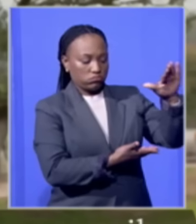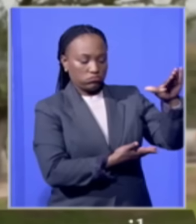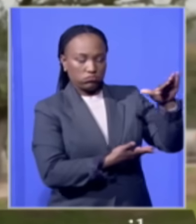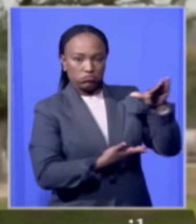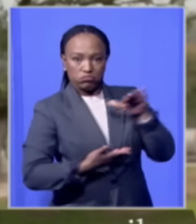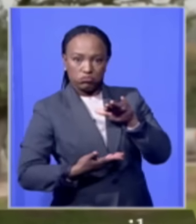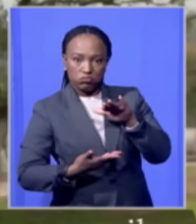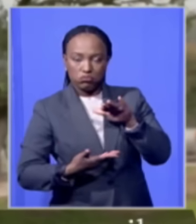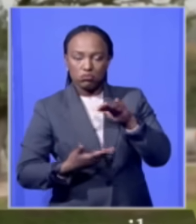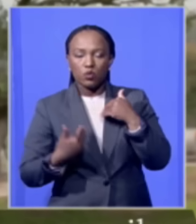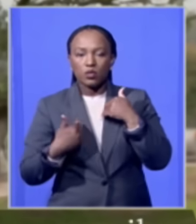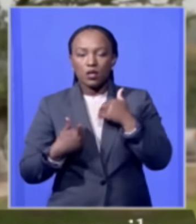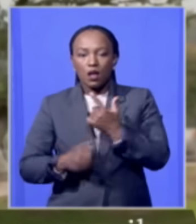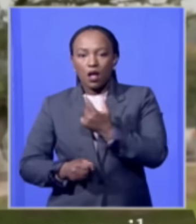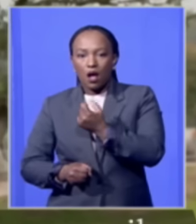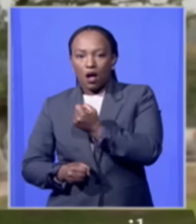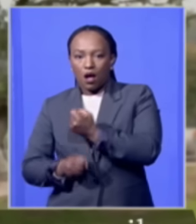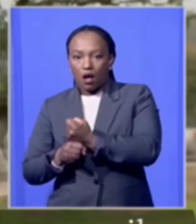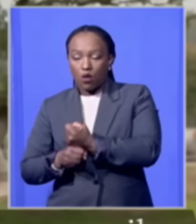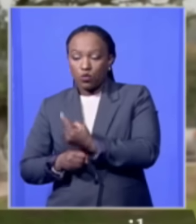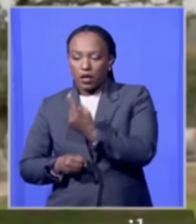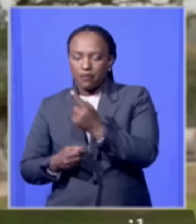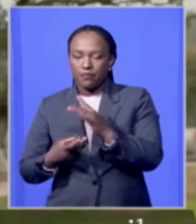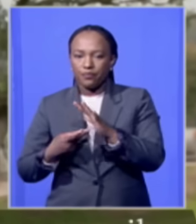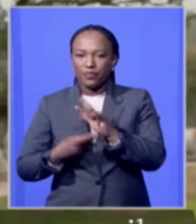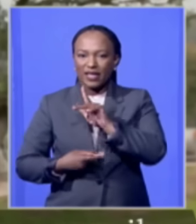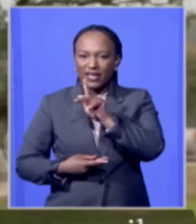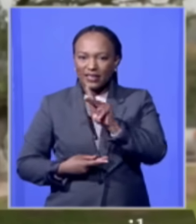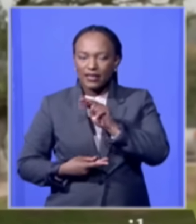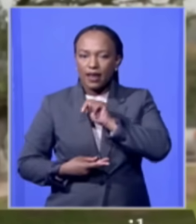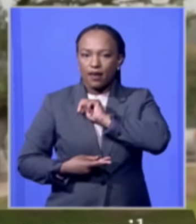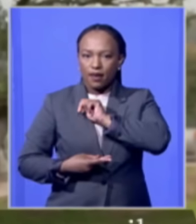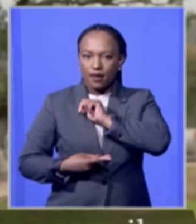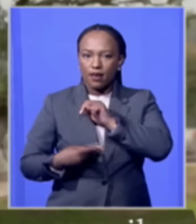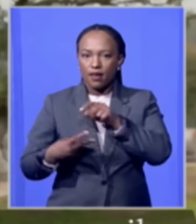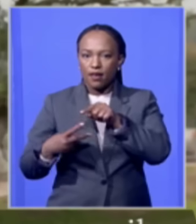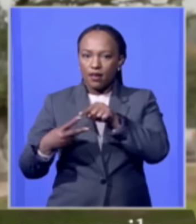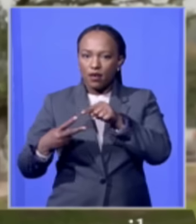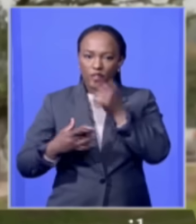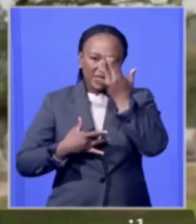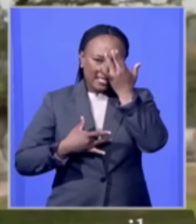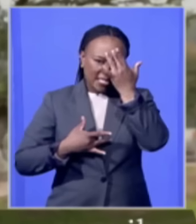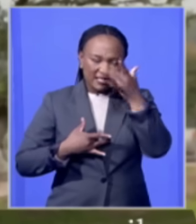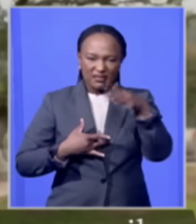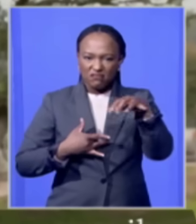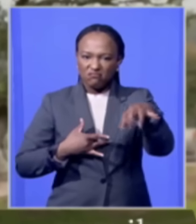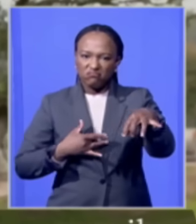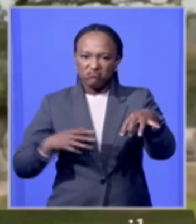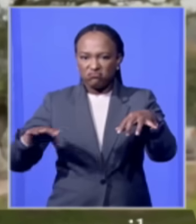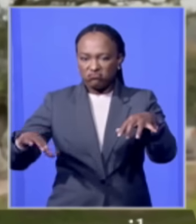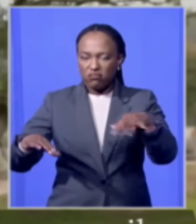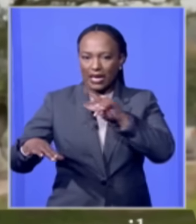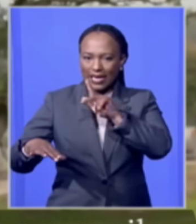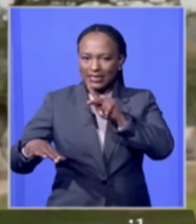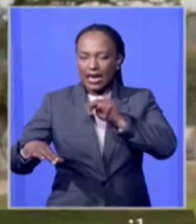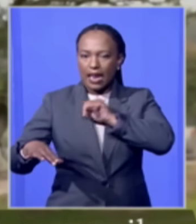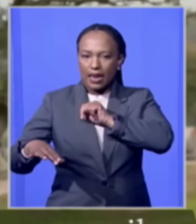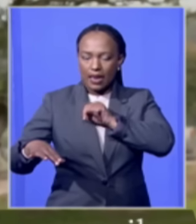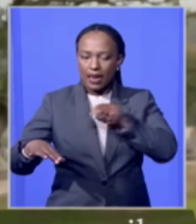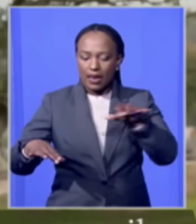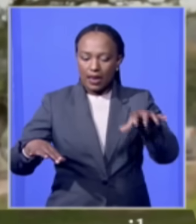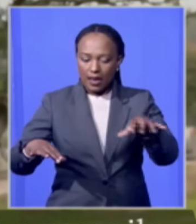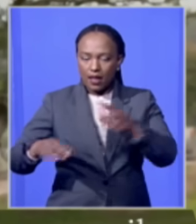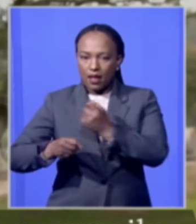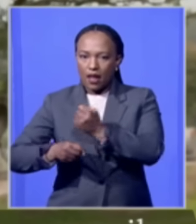in Gauteng and KwaZulu-Natal, particularly in the disease management area in KwaZulu-Natal, and of course at some of the feedlots in